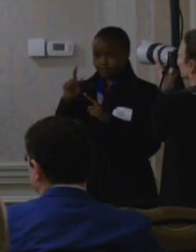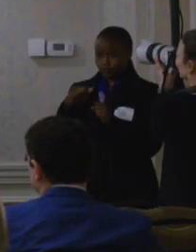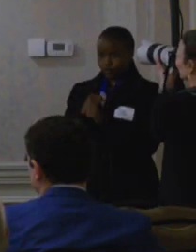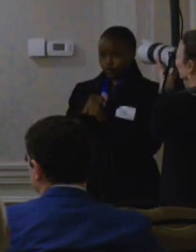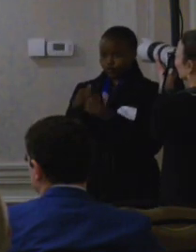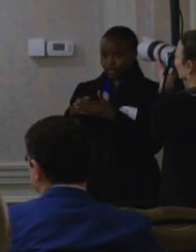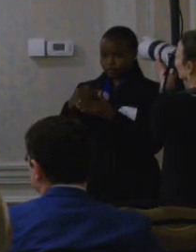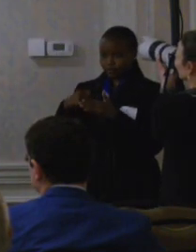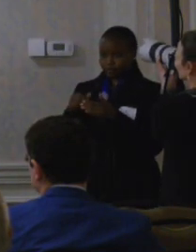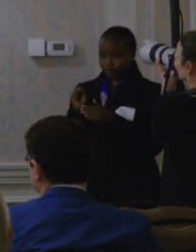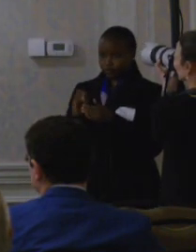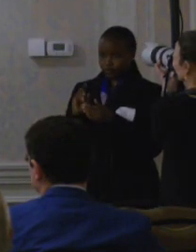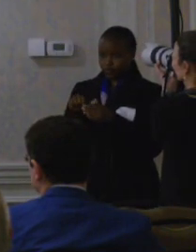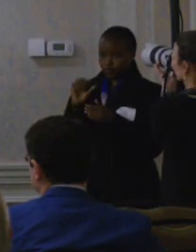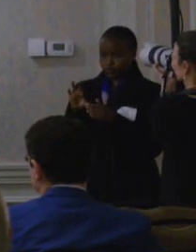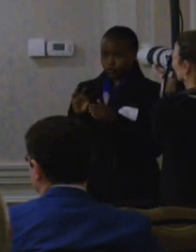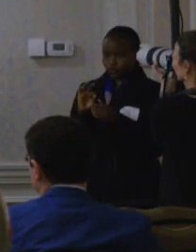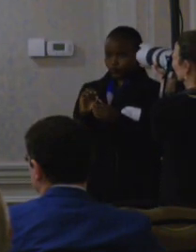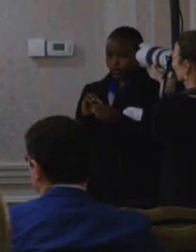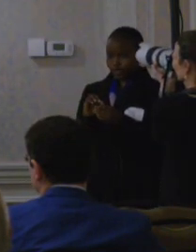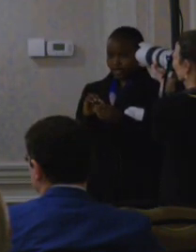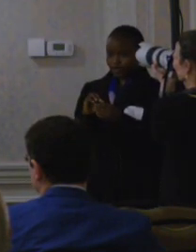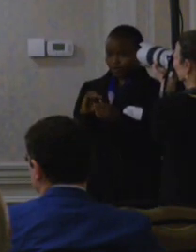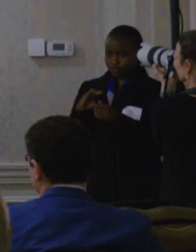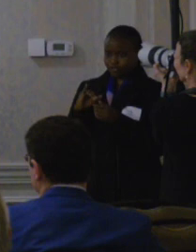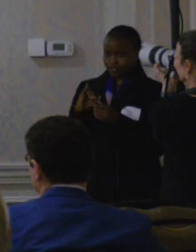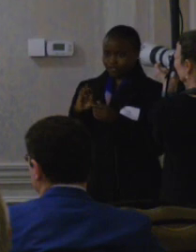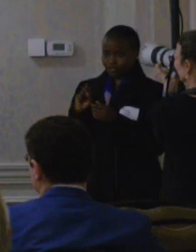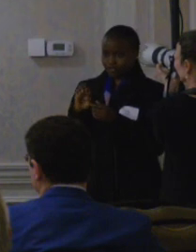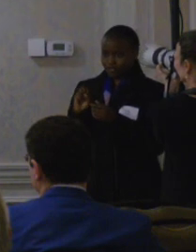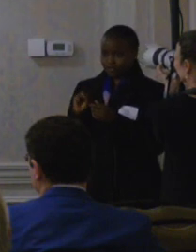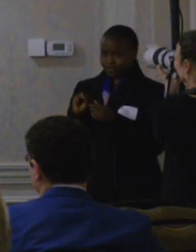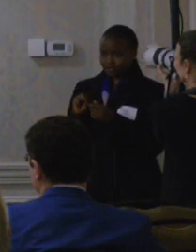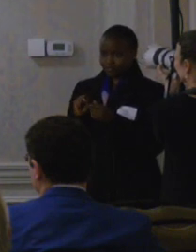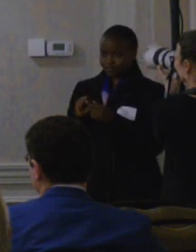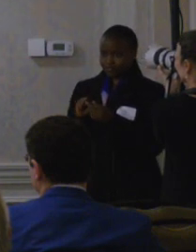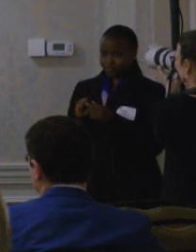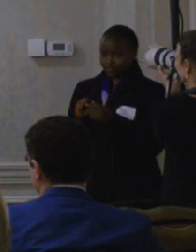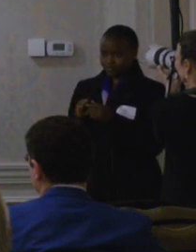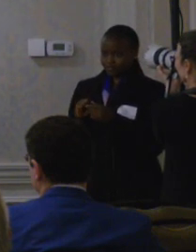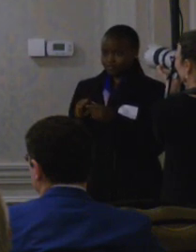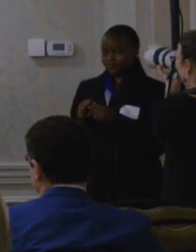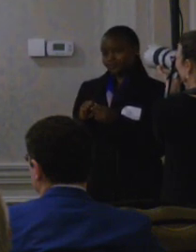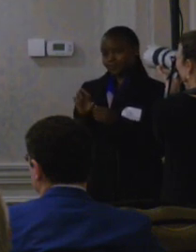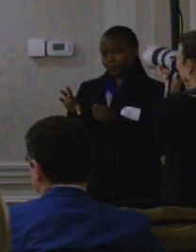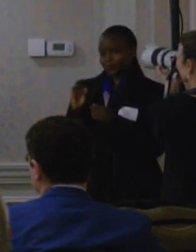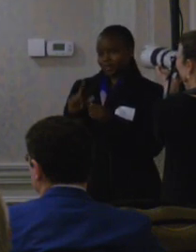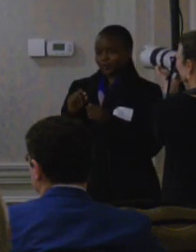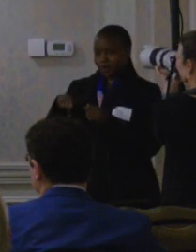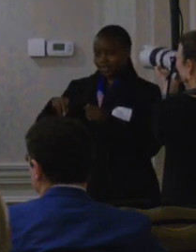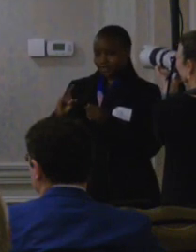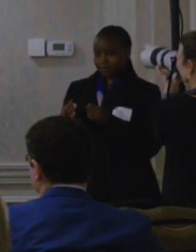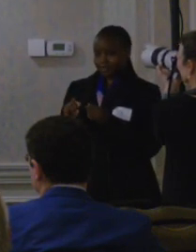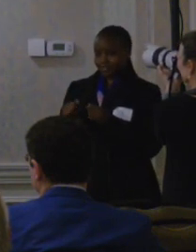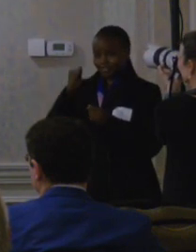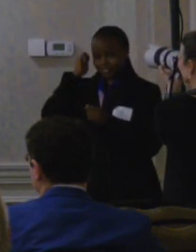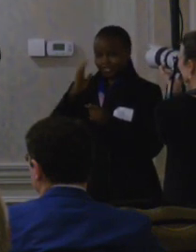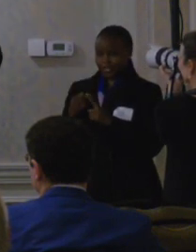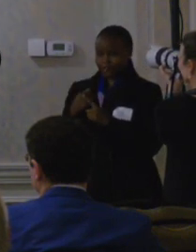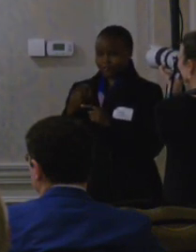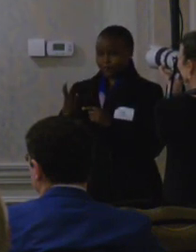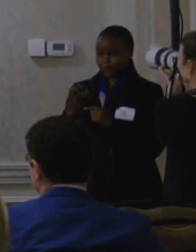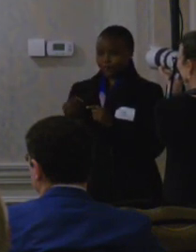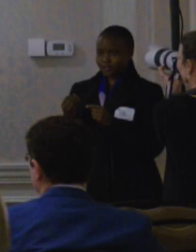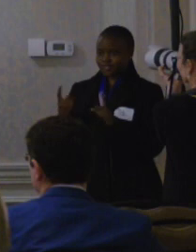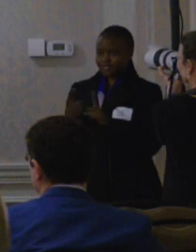before? So what we find across the CIES meetings, we find at least one professional development study from 40